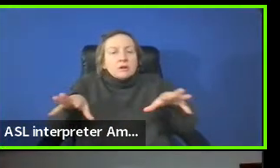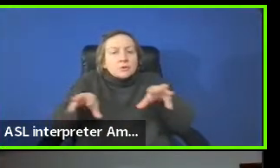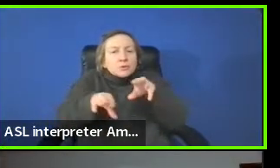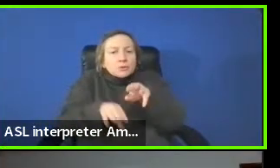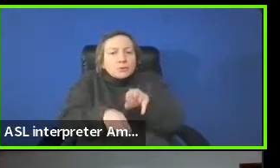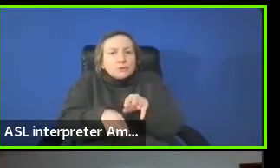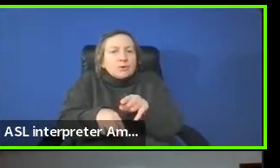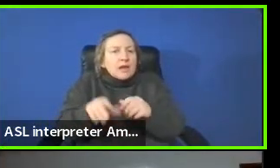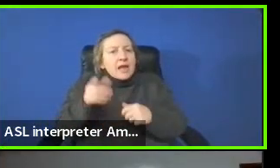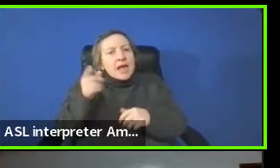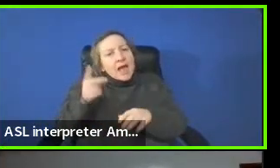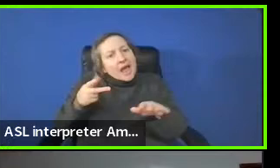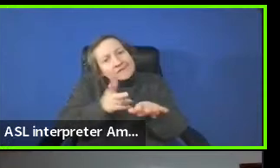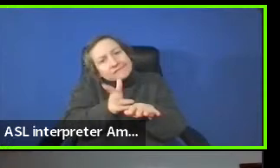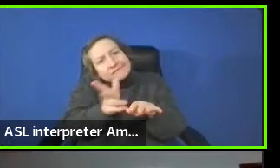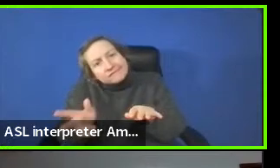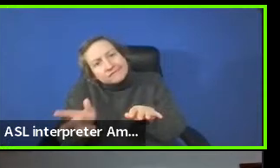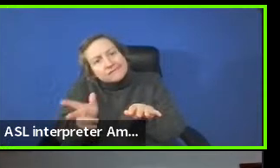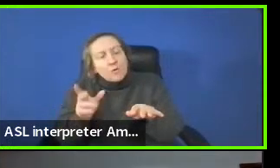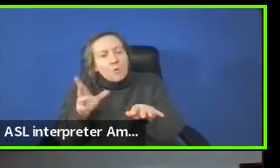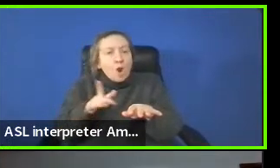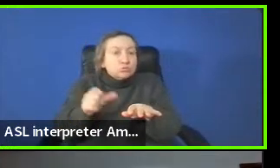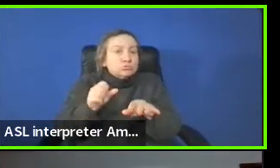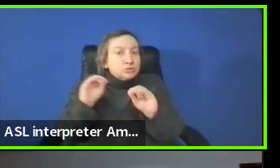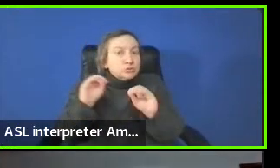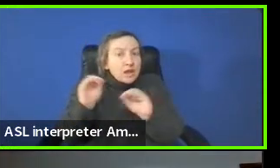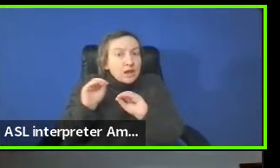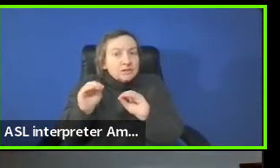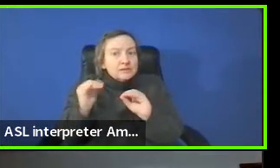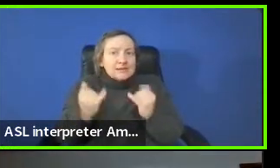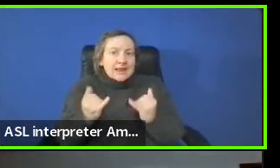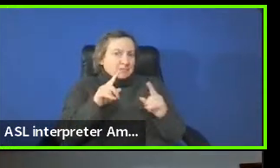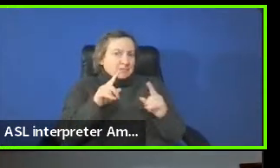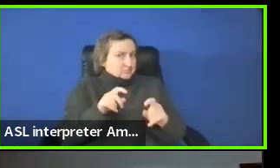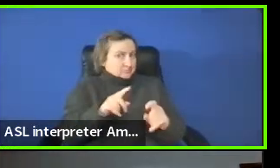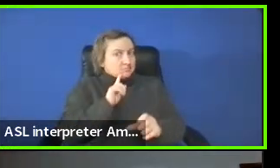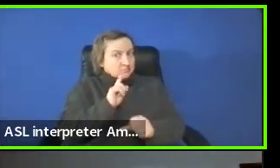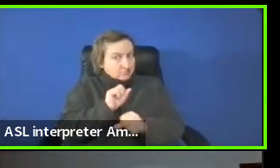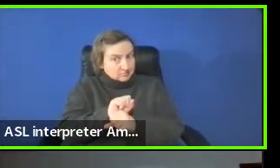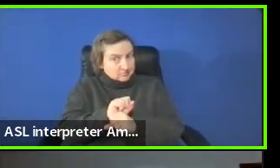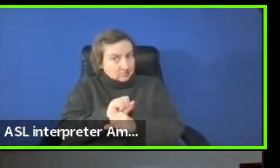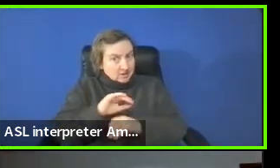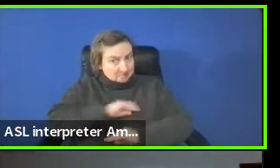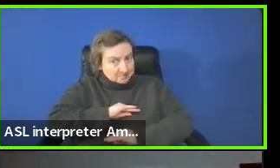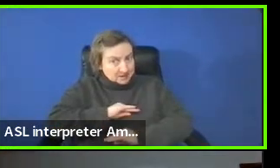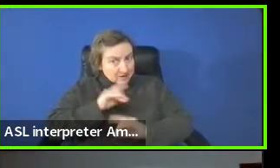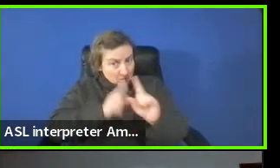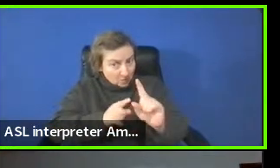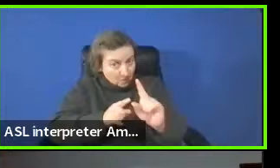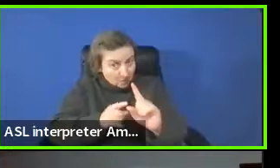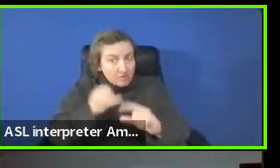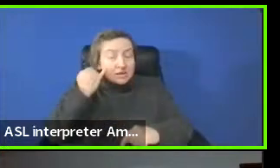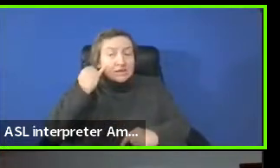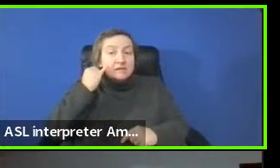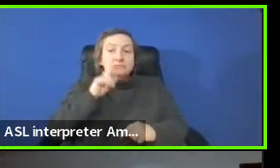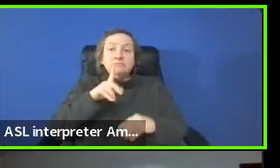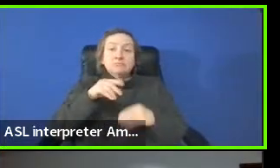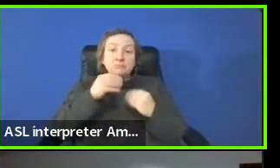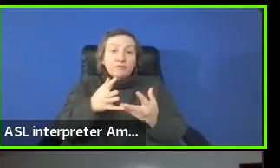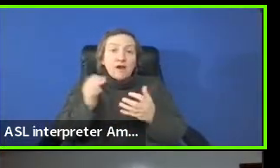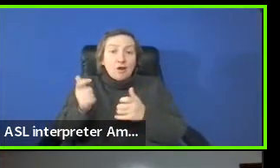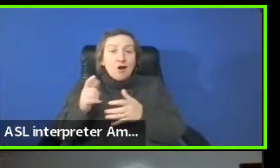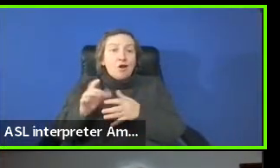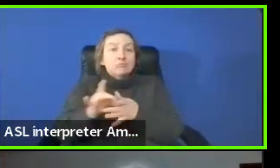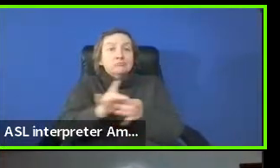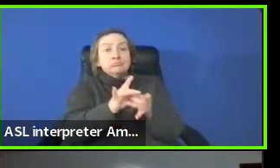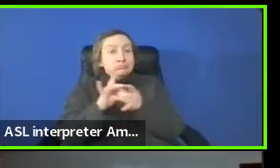in. And now we need to test it to make sure that that actually is meeting our goal. If it is providing all the connections that we want